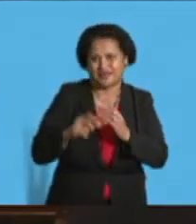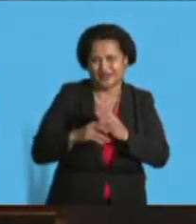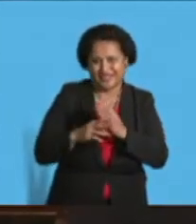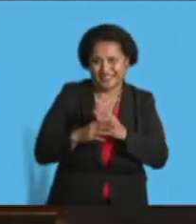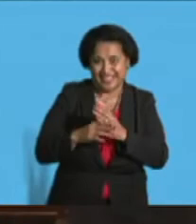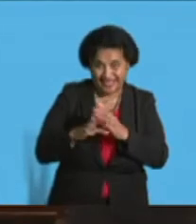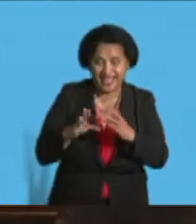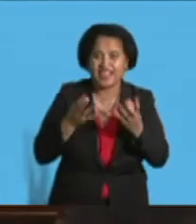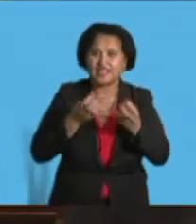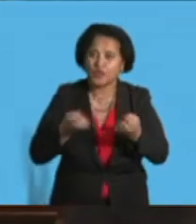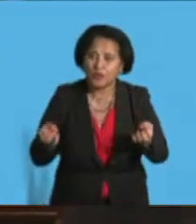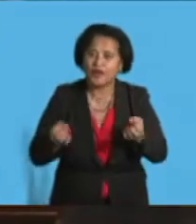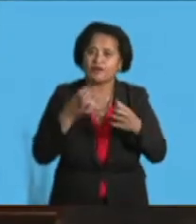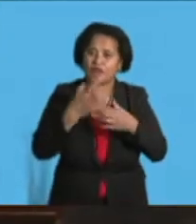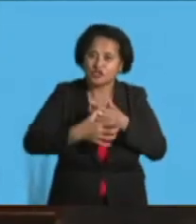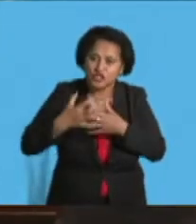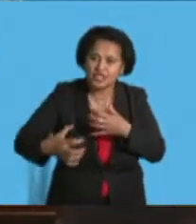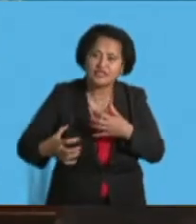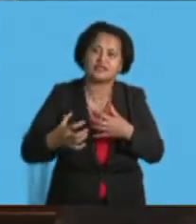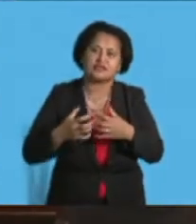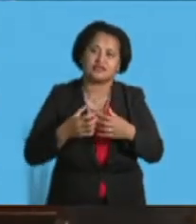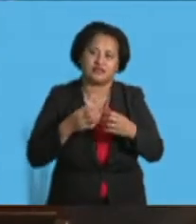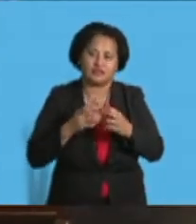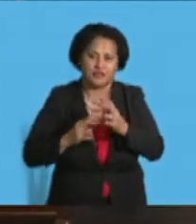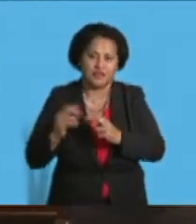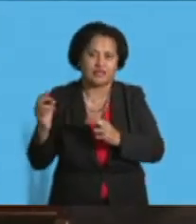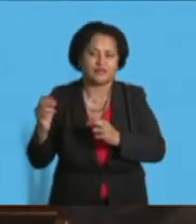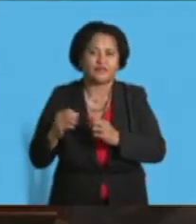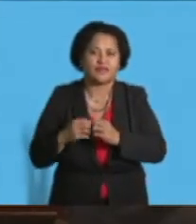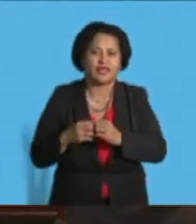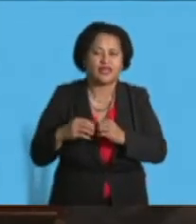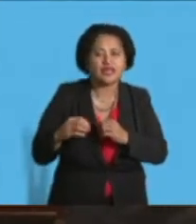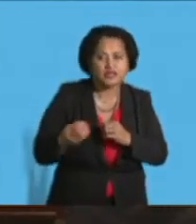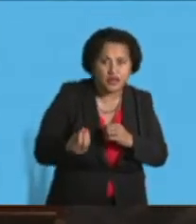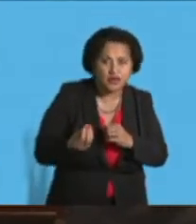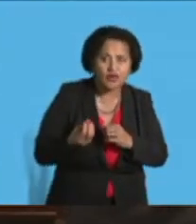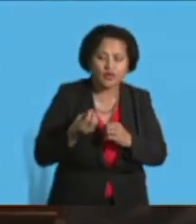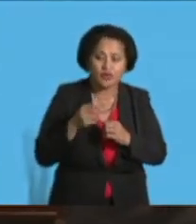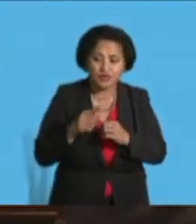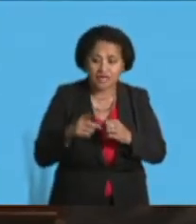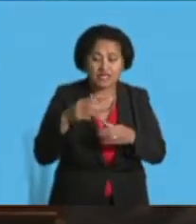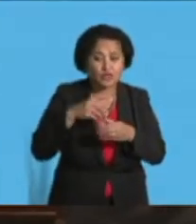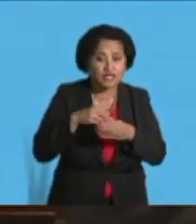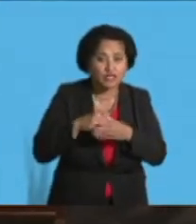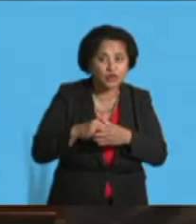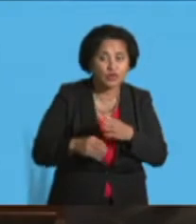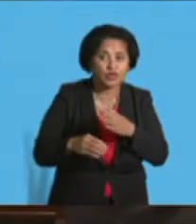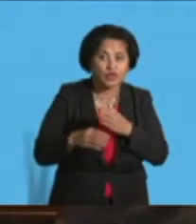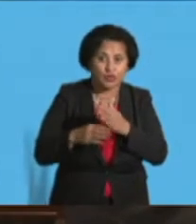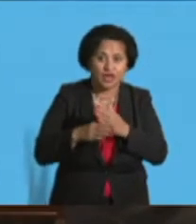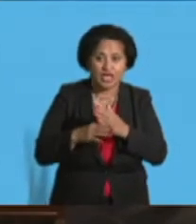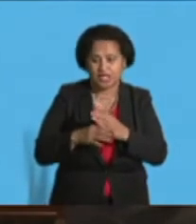Madam Speaker, this reflects the nature of work we will carry out in the Ministry.